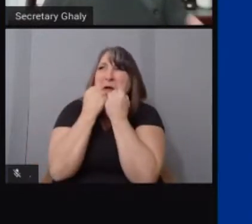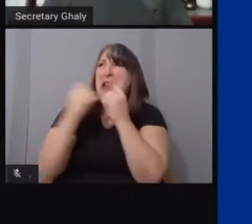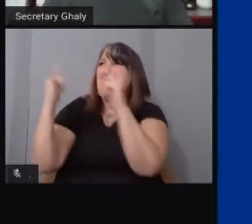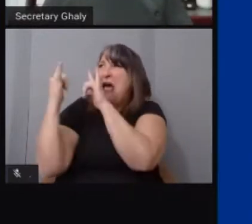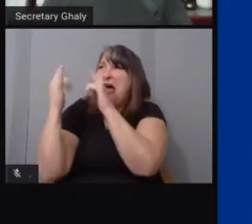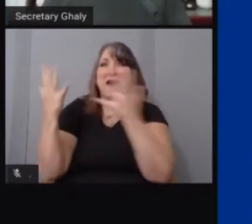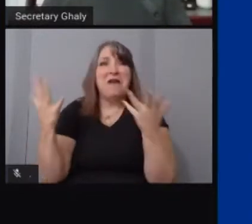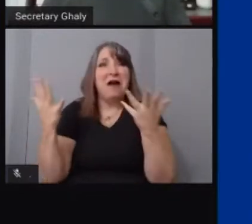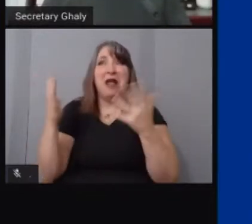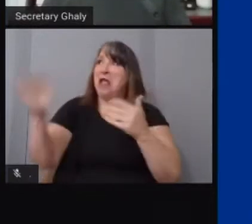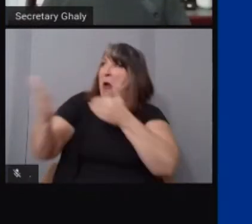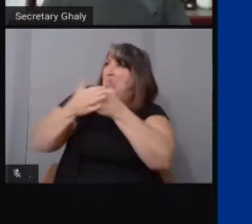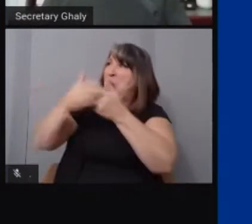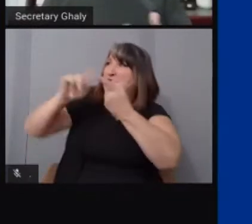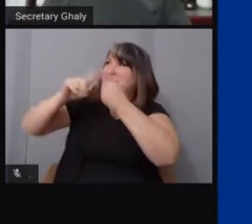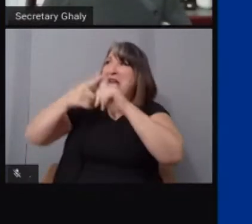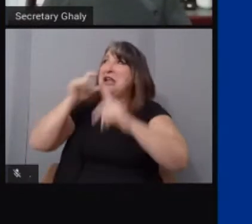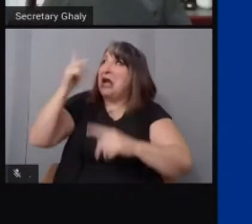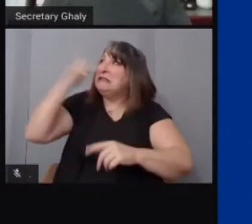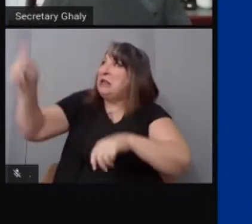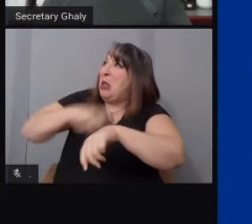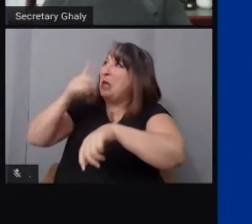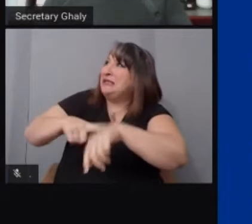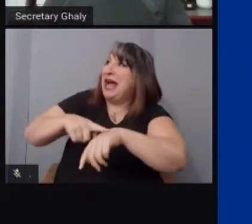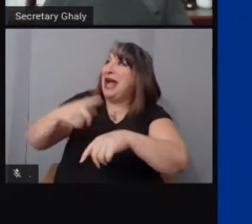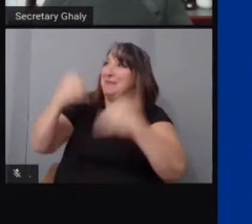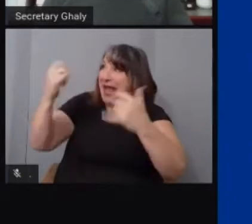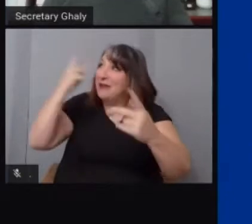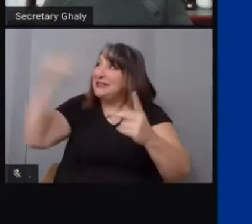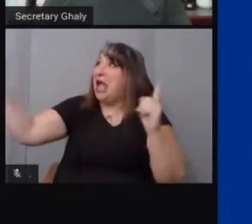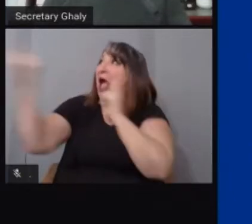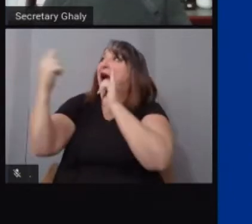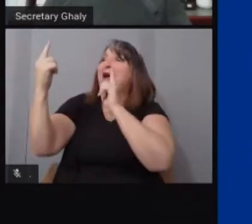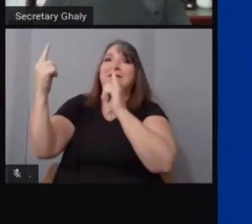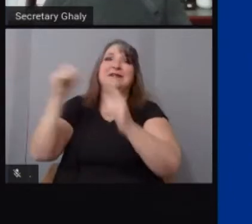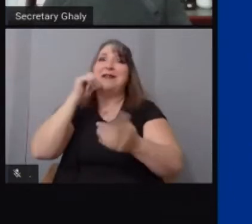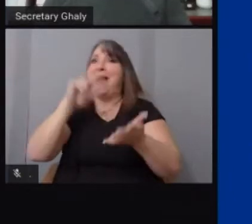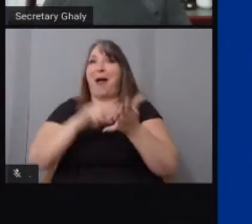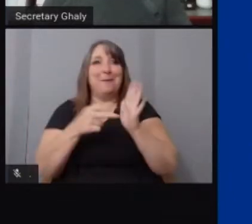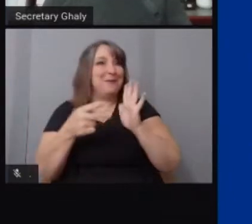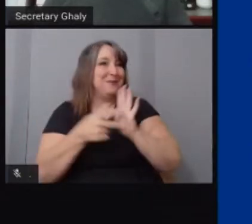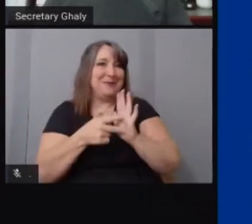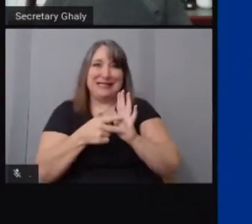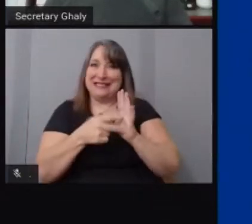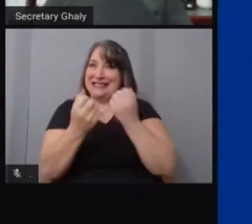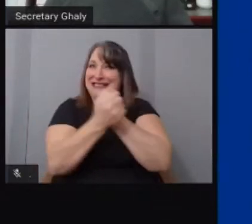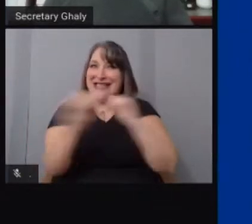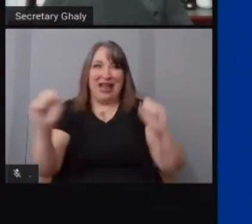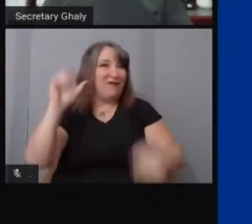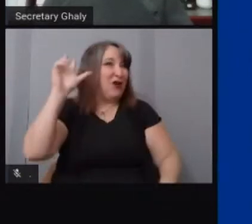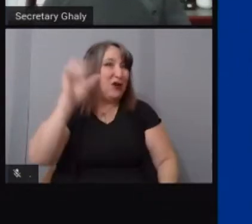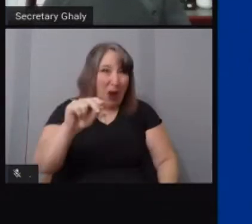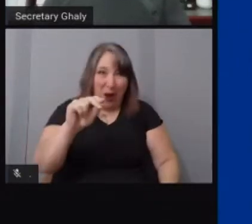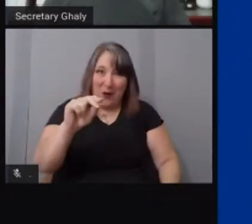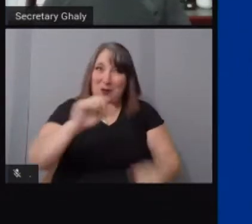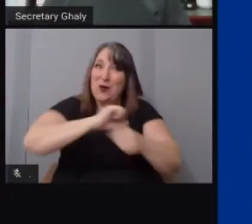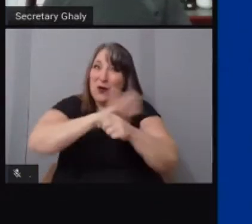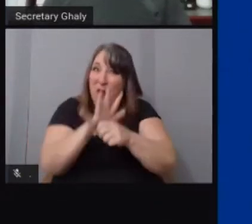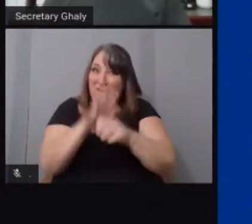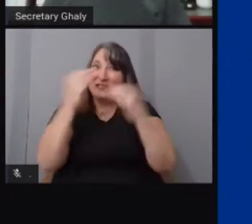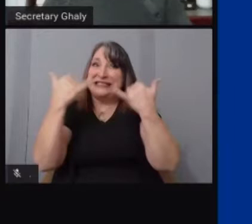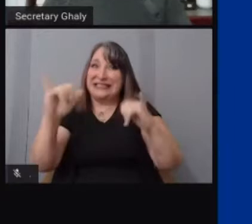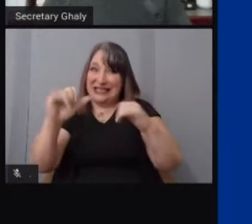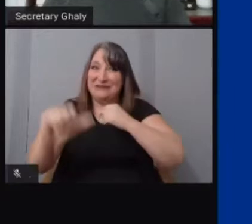friend who we haven't seen in a while, that doesn't create comfort when it comes to COVID. We may